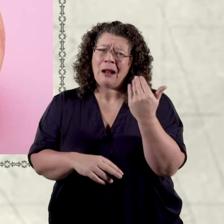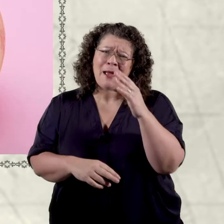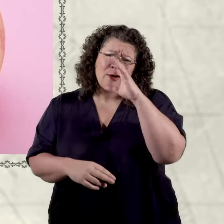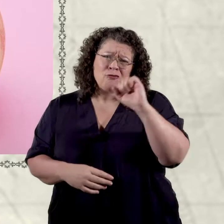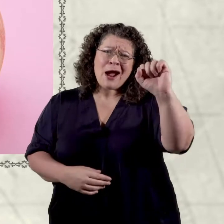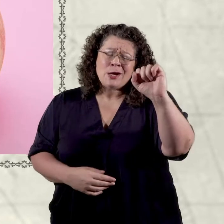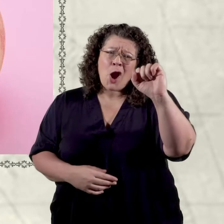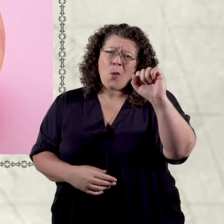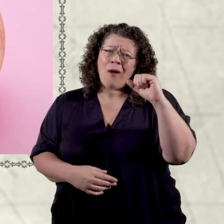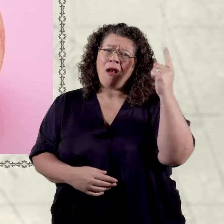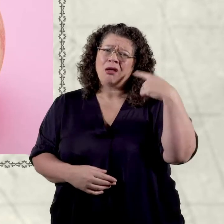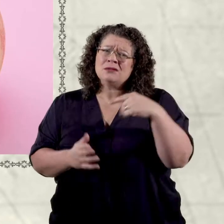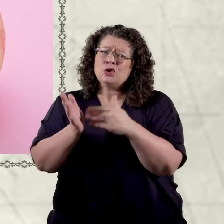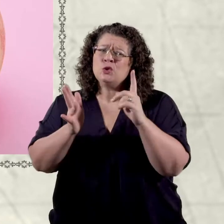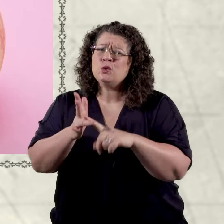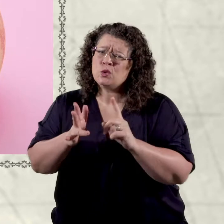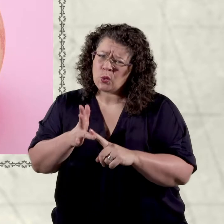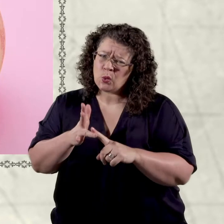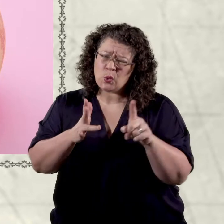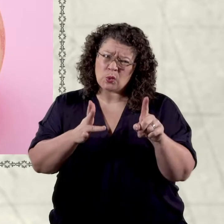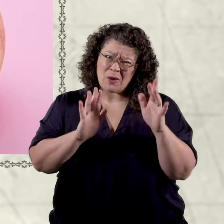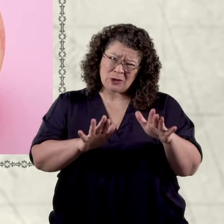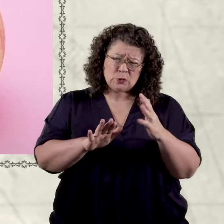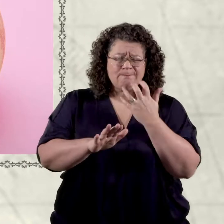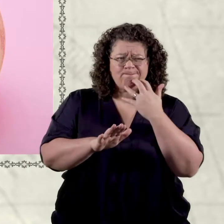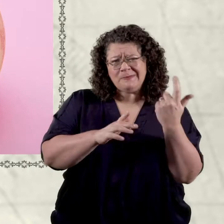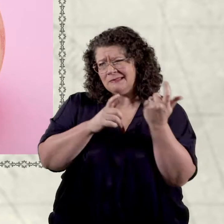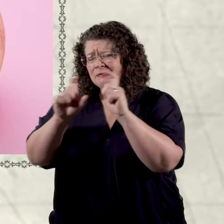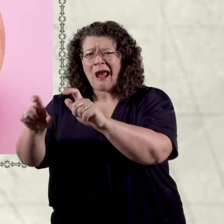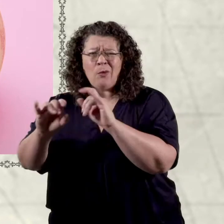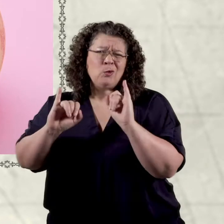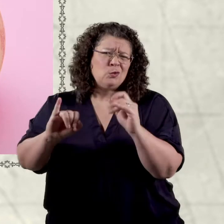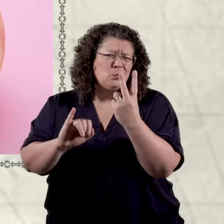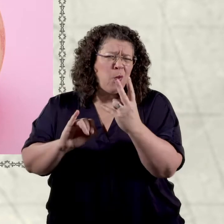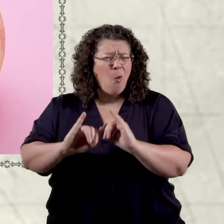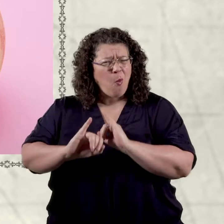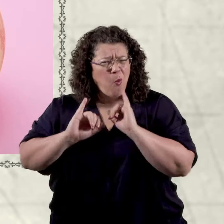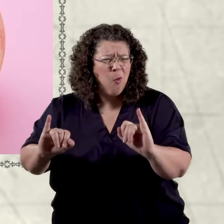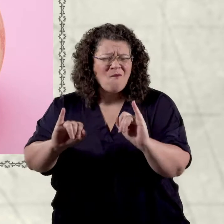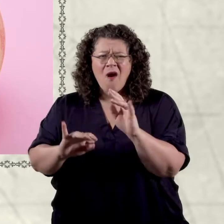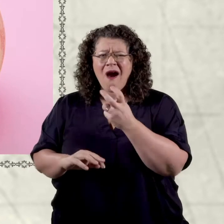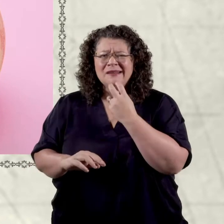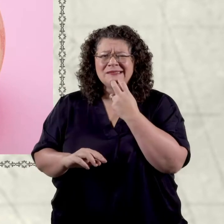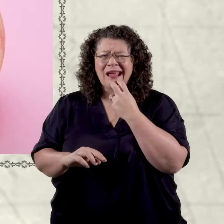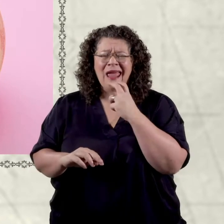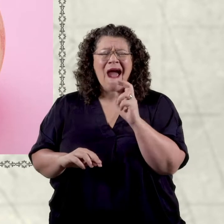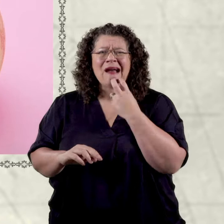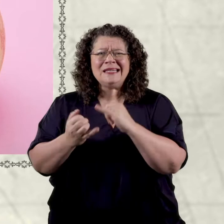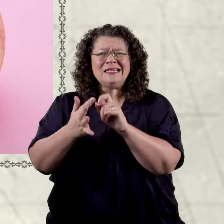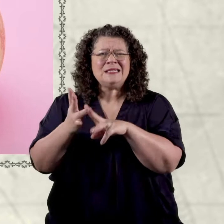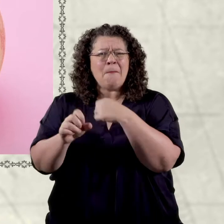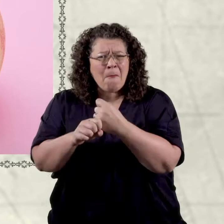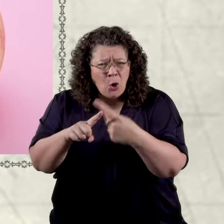So he has to stay with 2 horrible aunties, Auntie Sponge and Auntie Spiker.